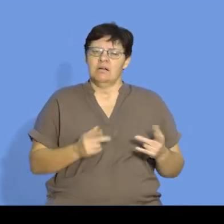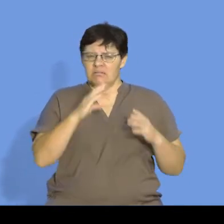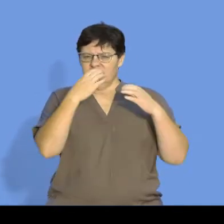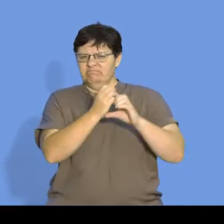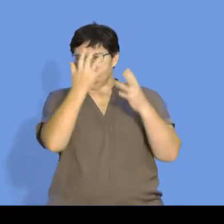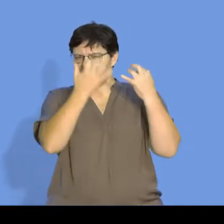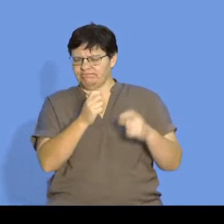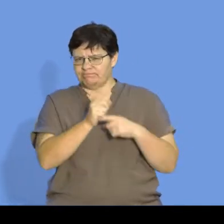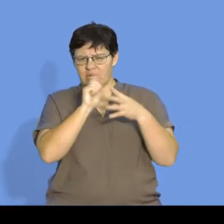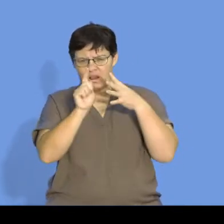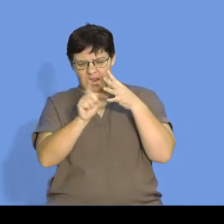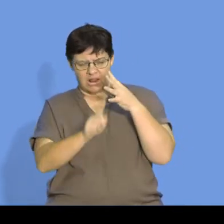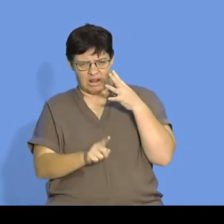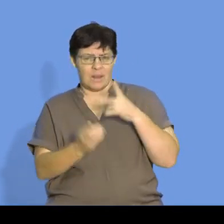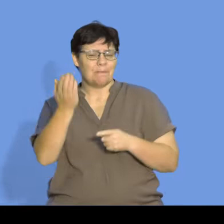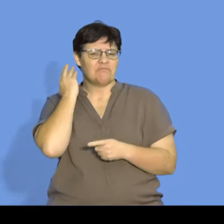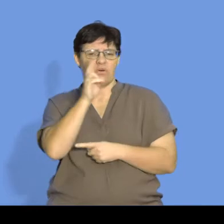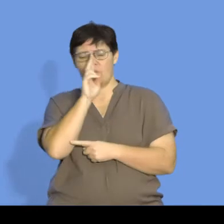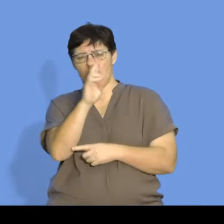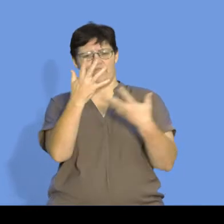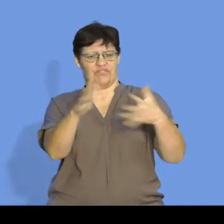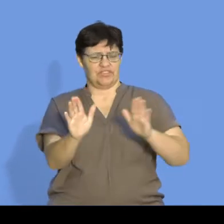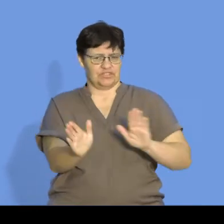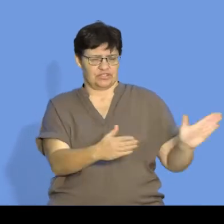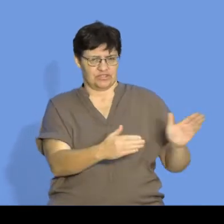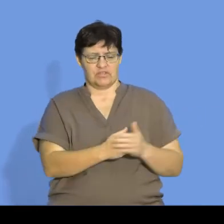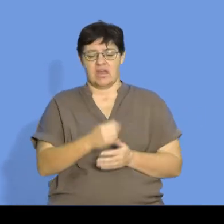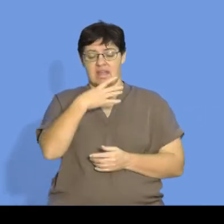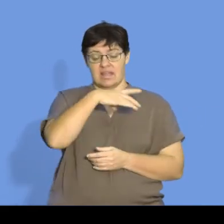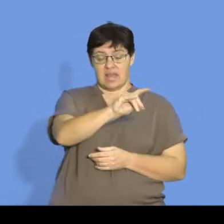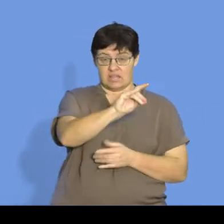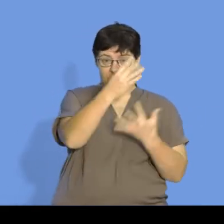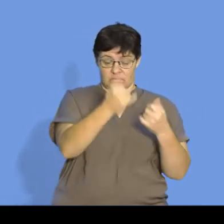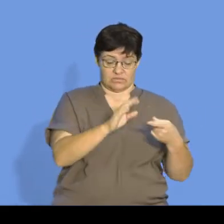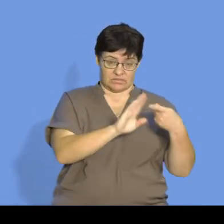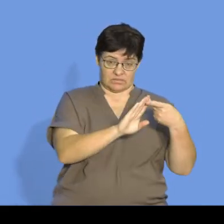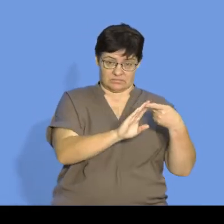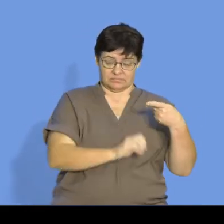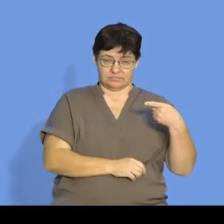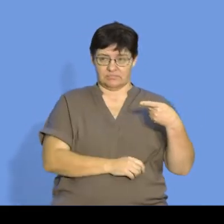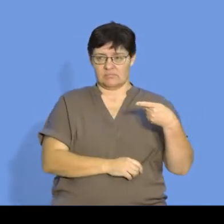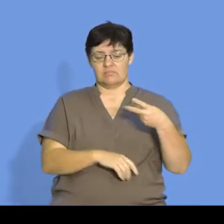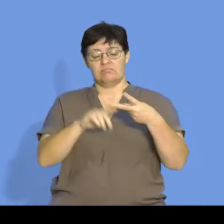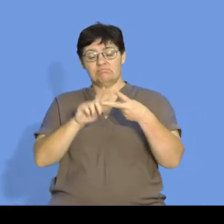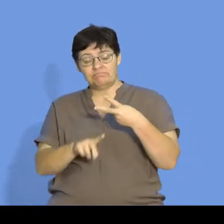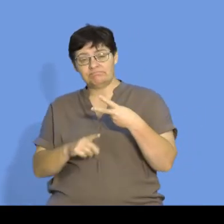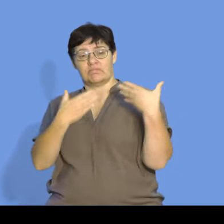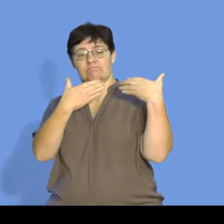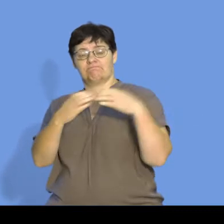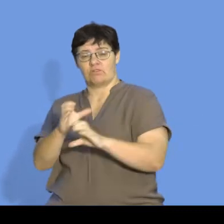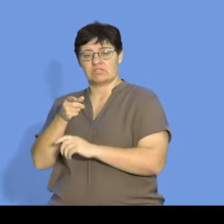We looked at, in previous lessons, we looked at the cash budgets in detail. Today we're looking